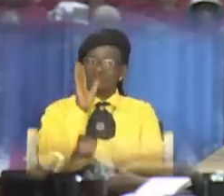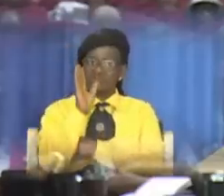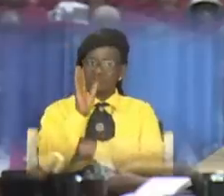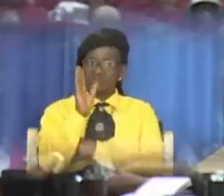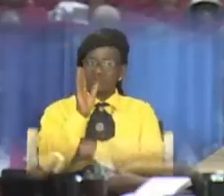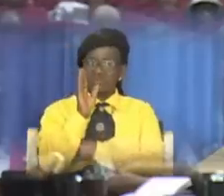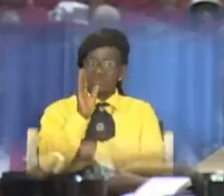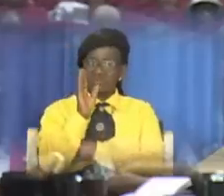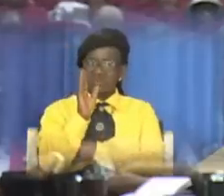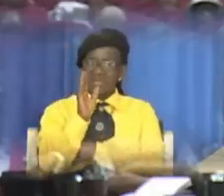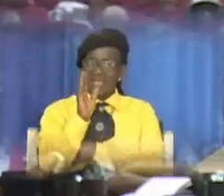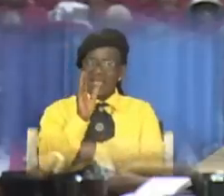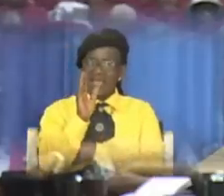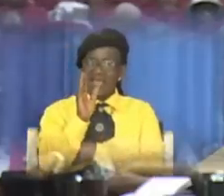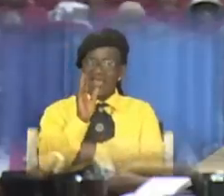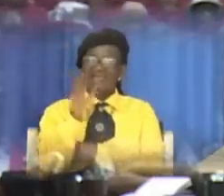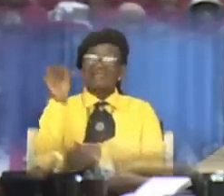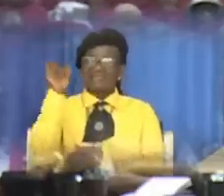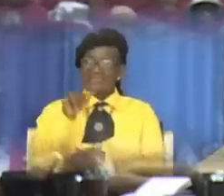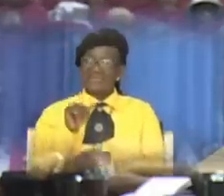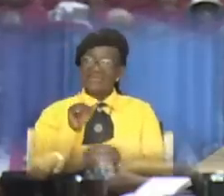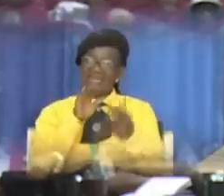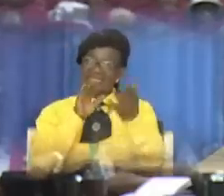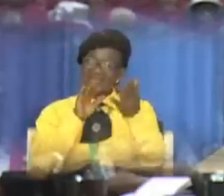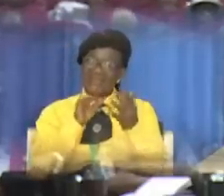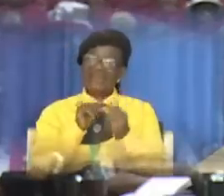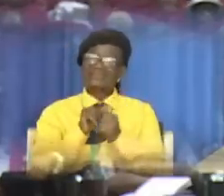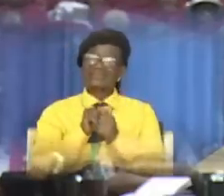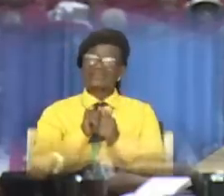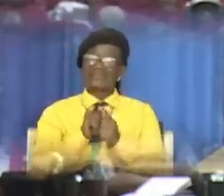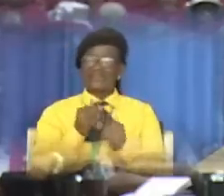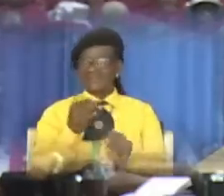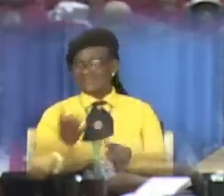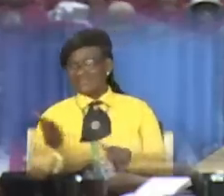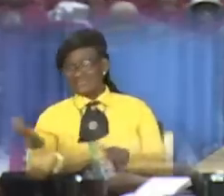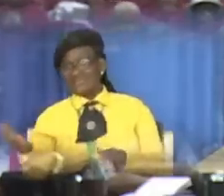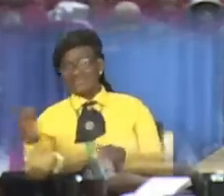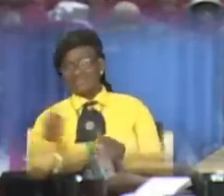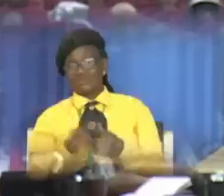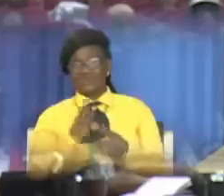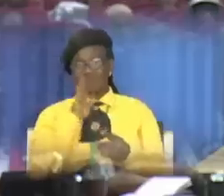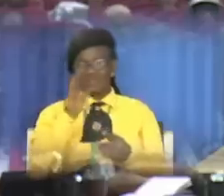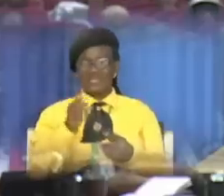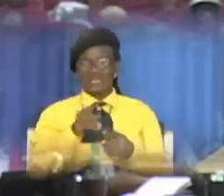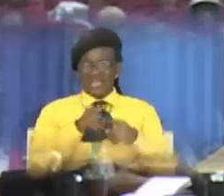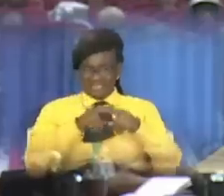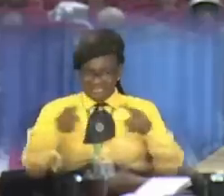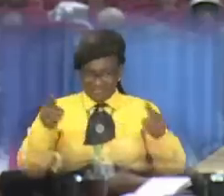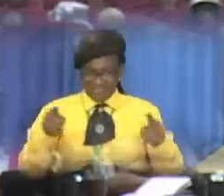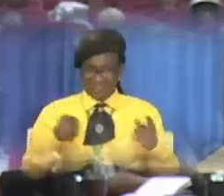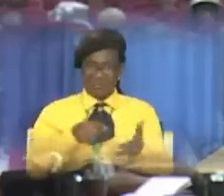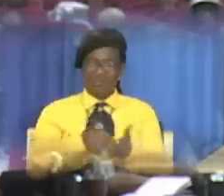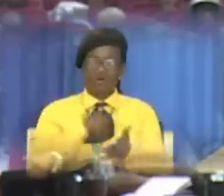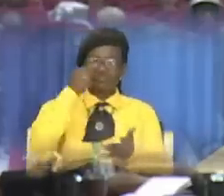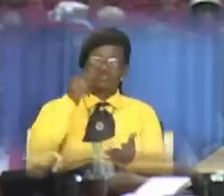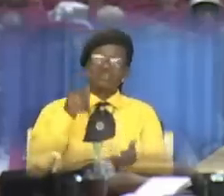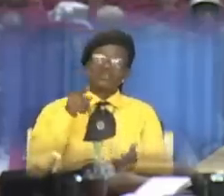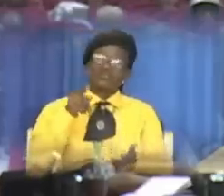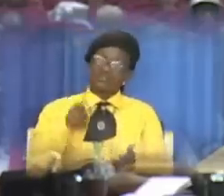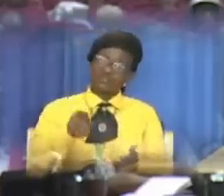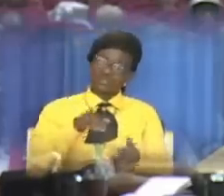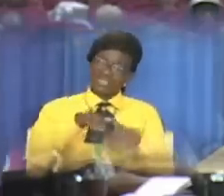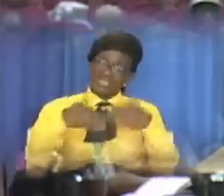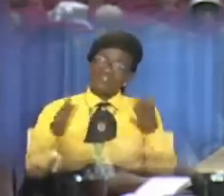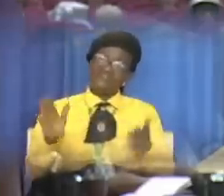In other words, they expect things to be different once you give your life to Jesus Christ. So if